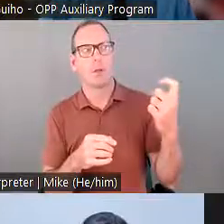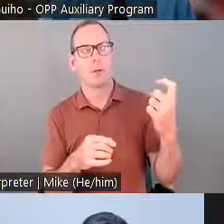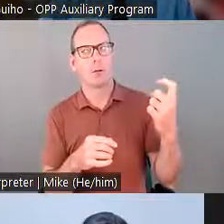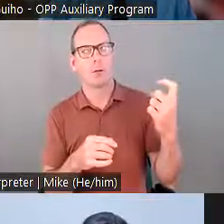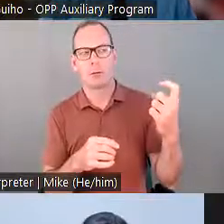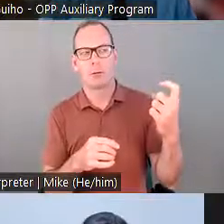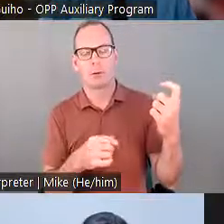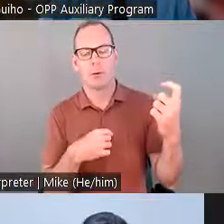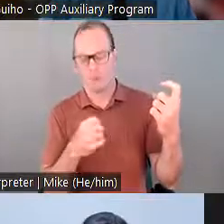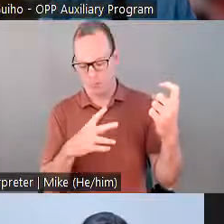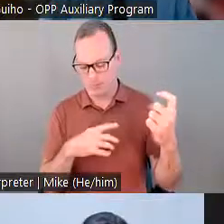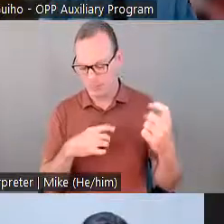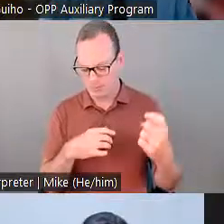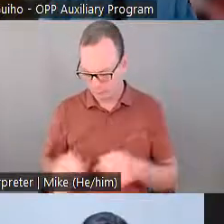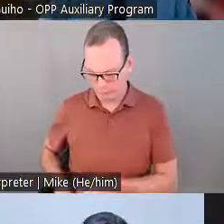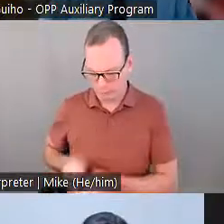right with this.